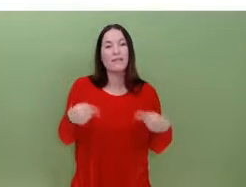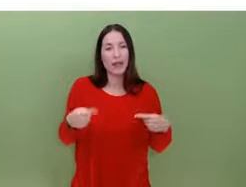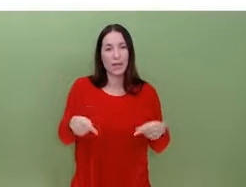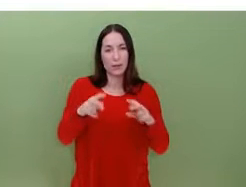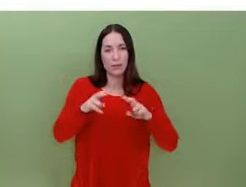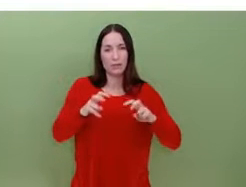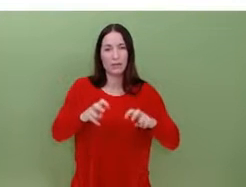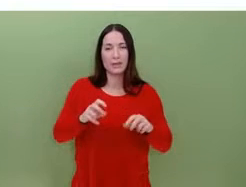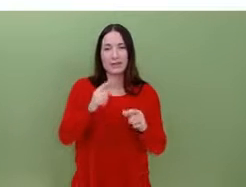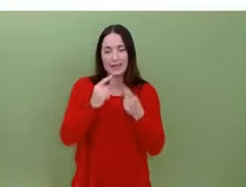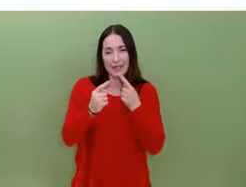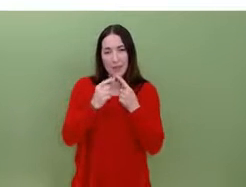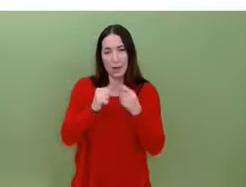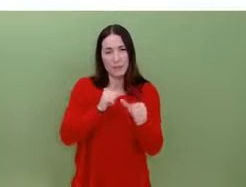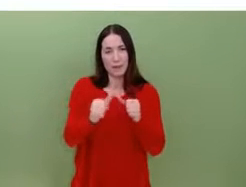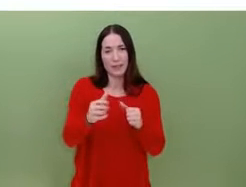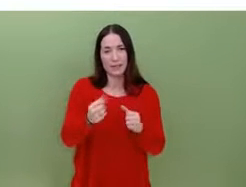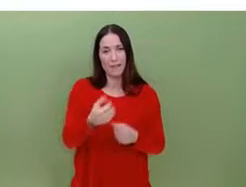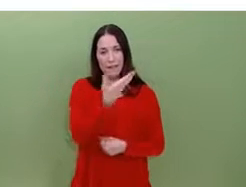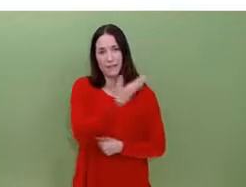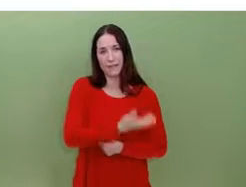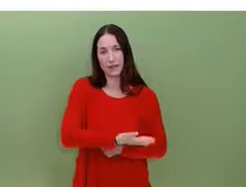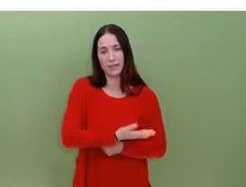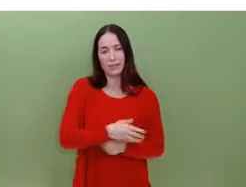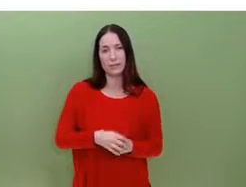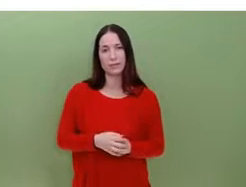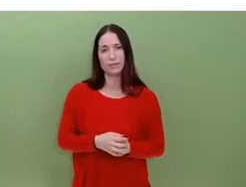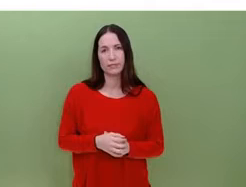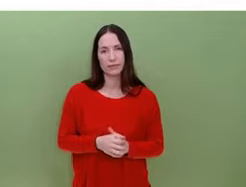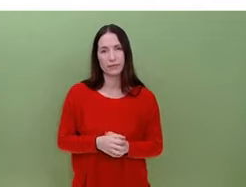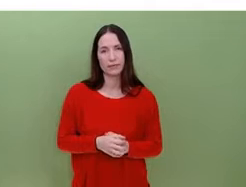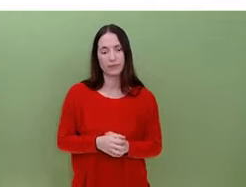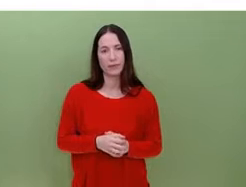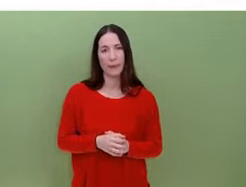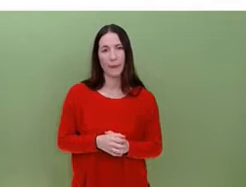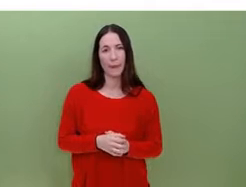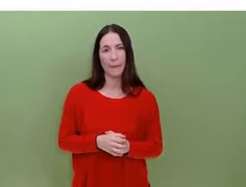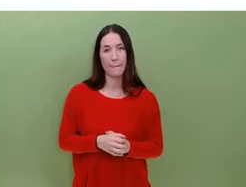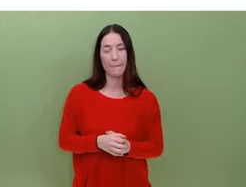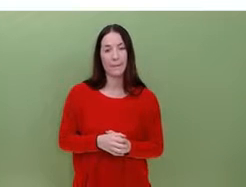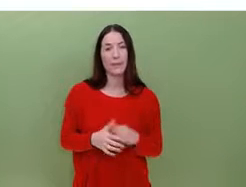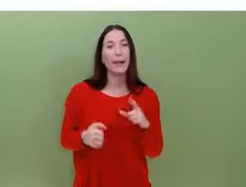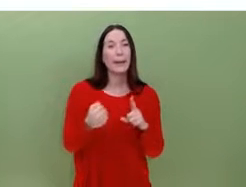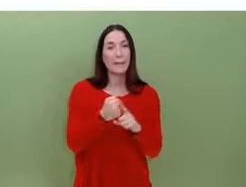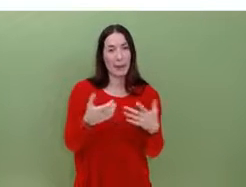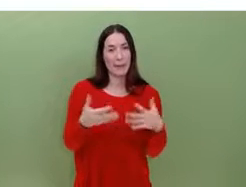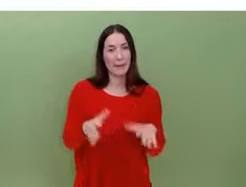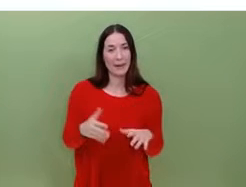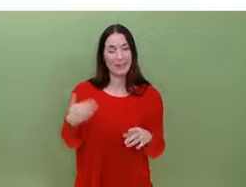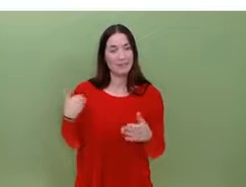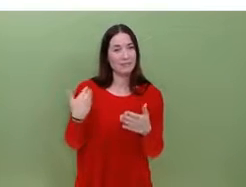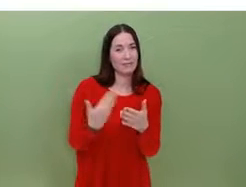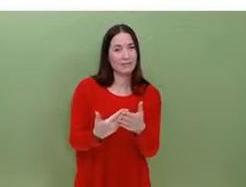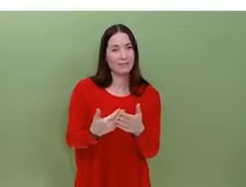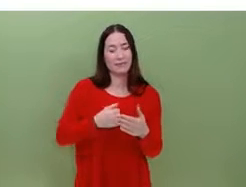What tells us most about what the impact has been are prospective